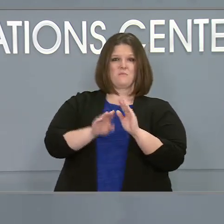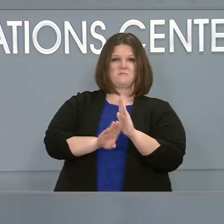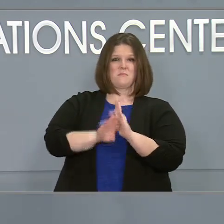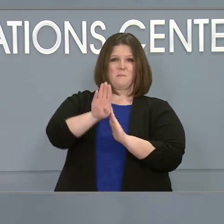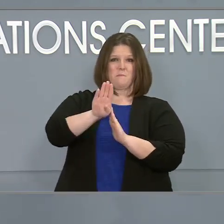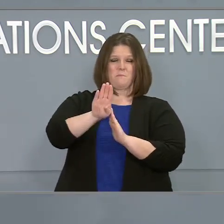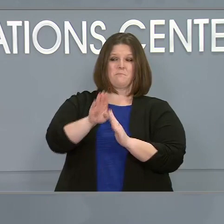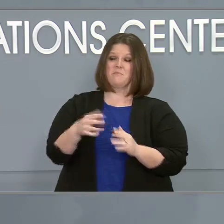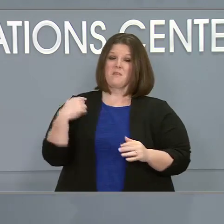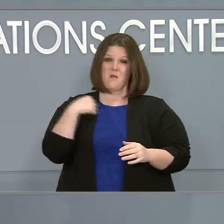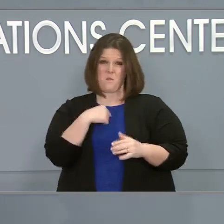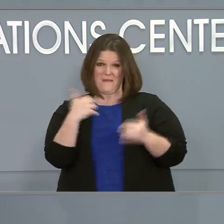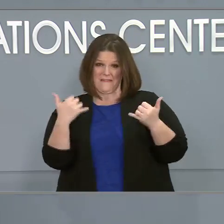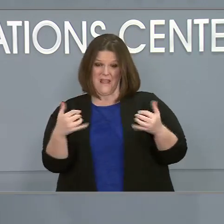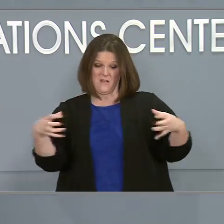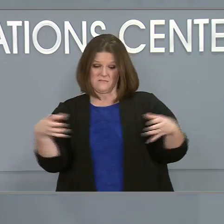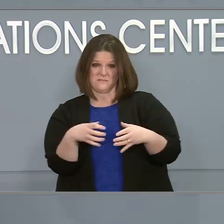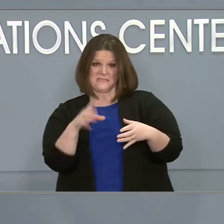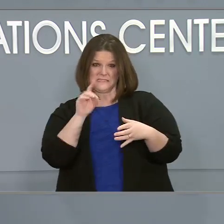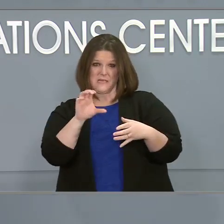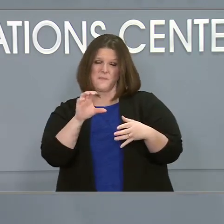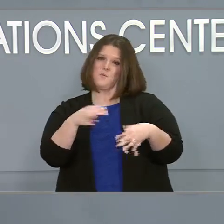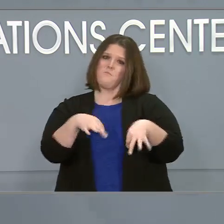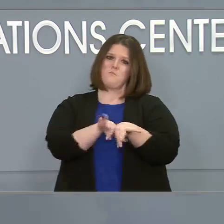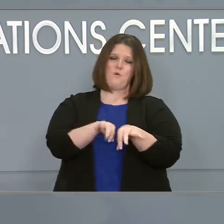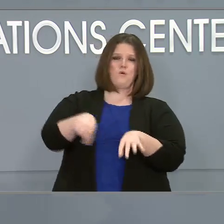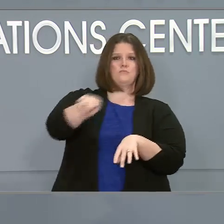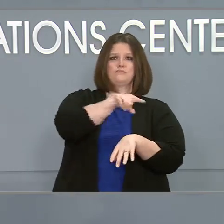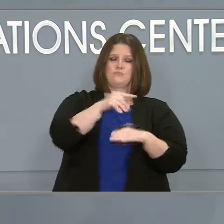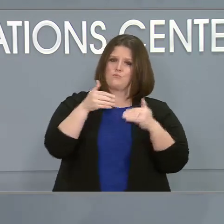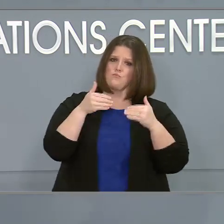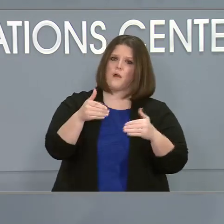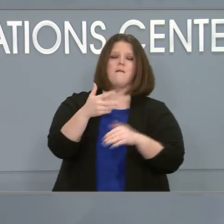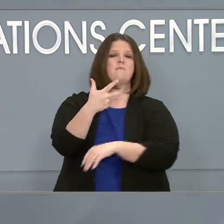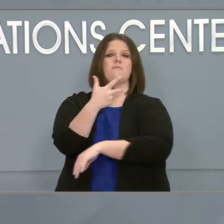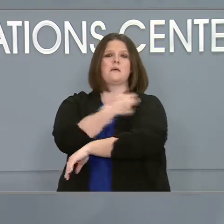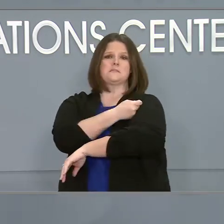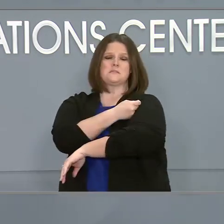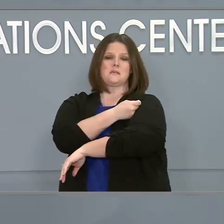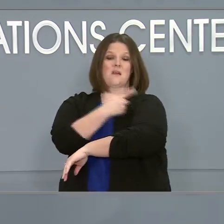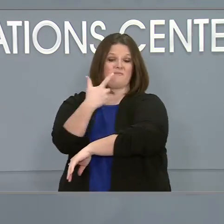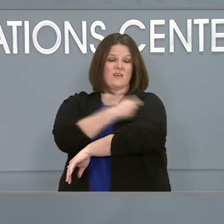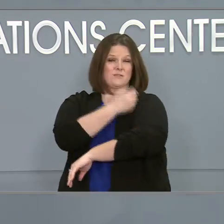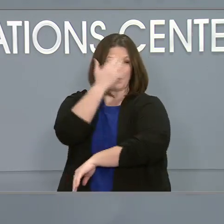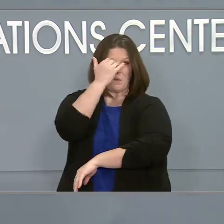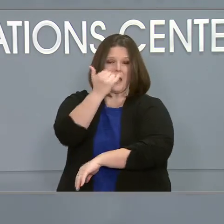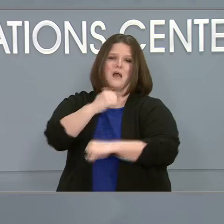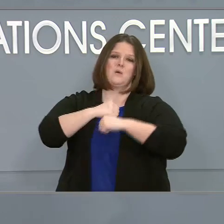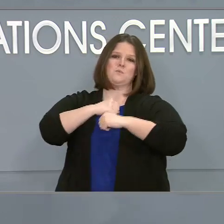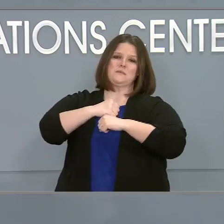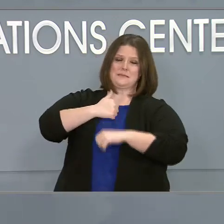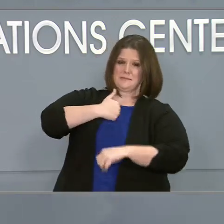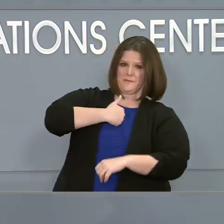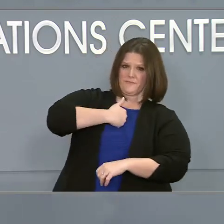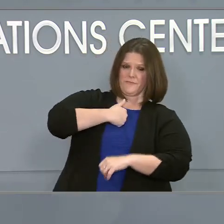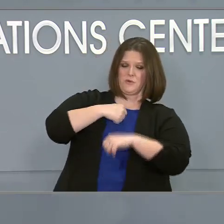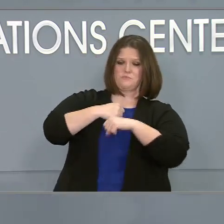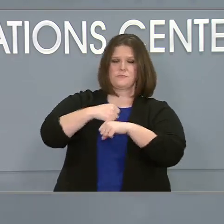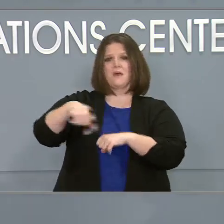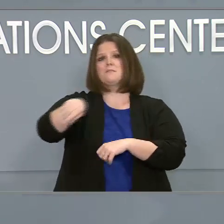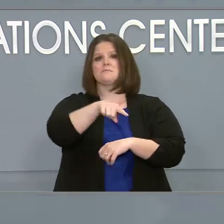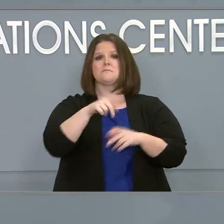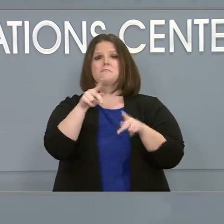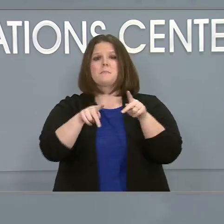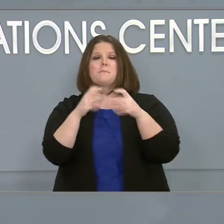should get vaccinated to protect ourselves, our loved ones, and others around us from severe COVID or even